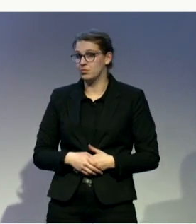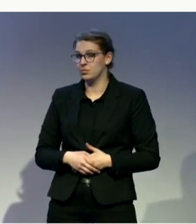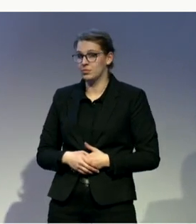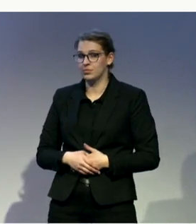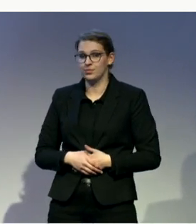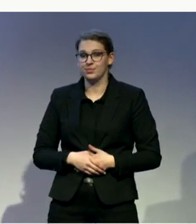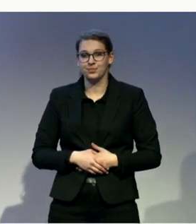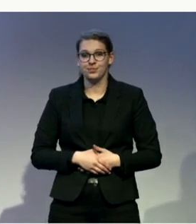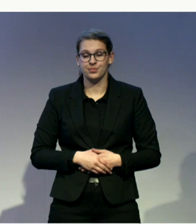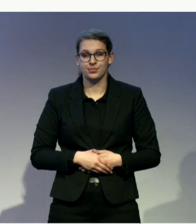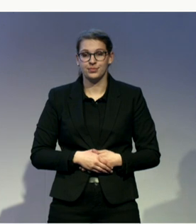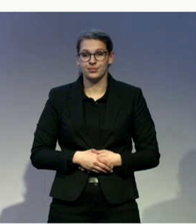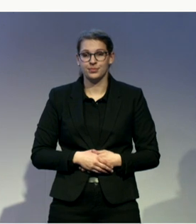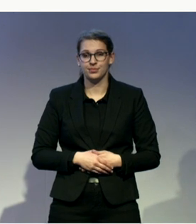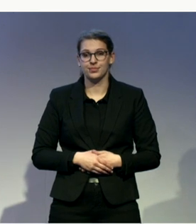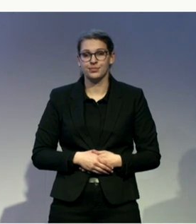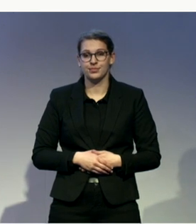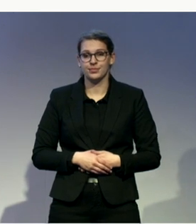Nobody will be stay aside.